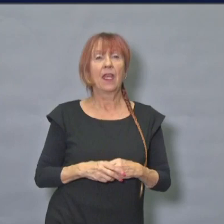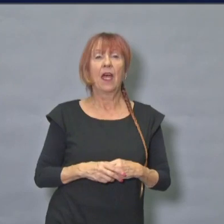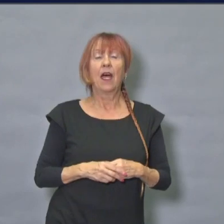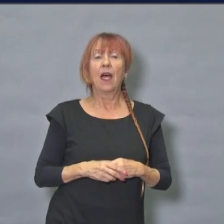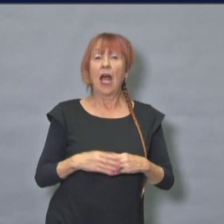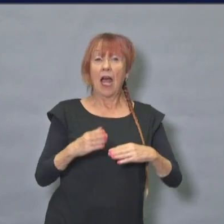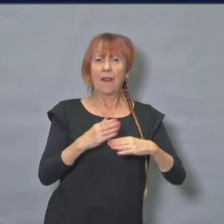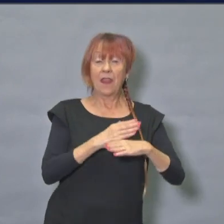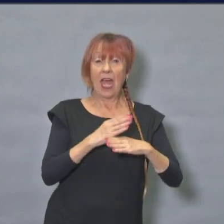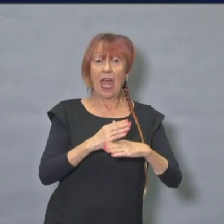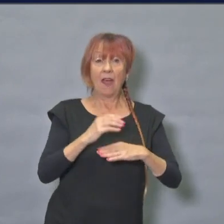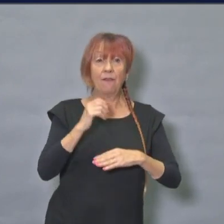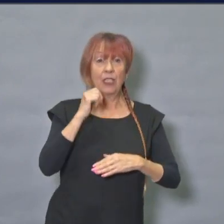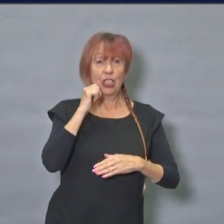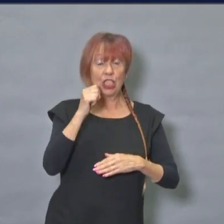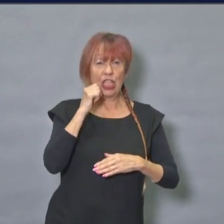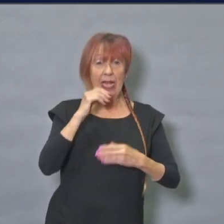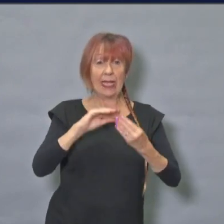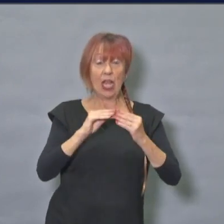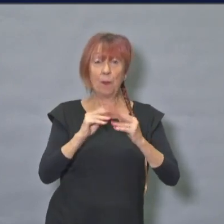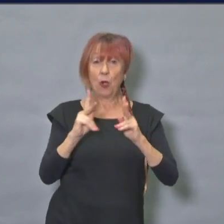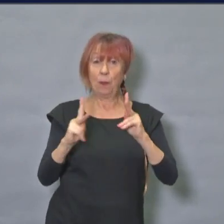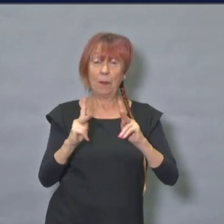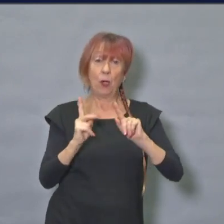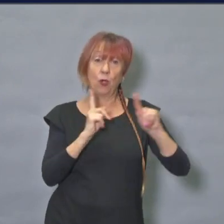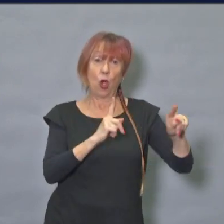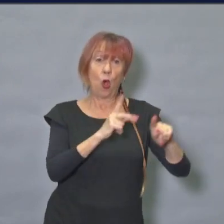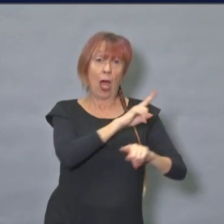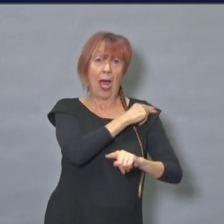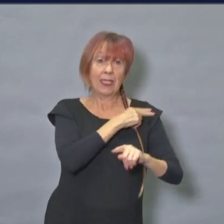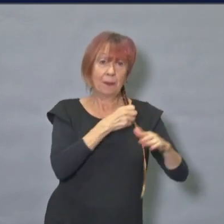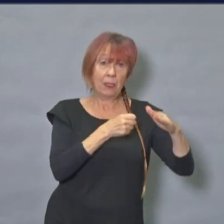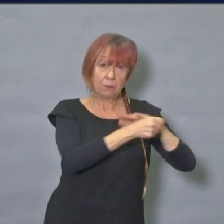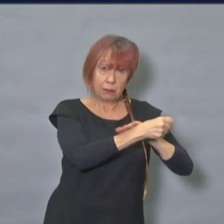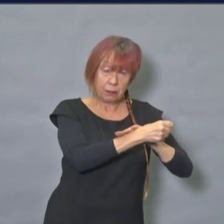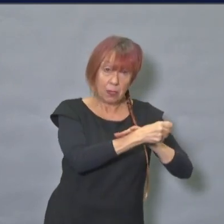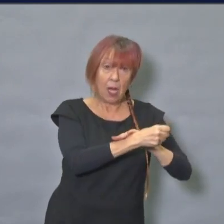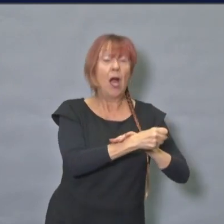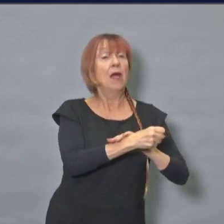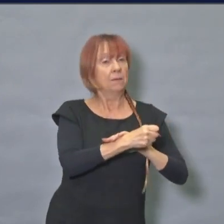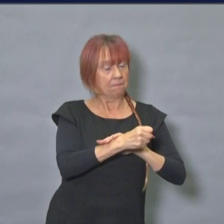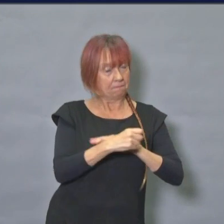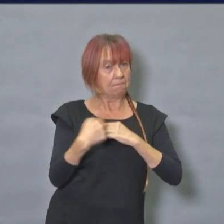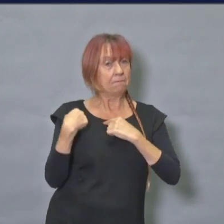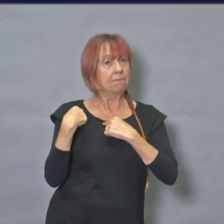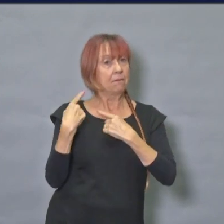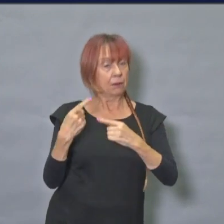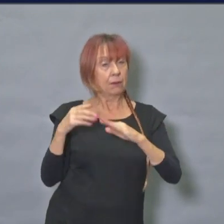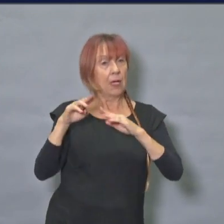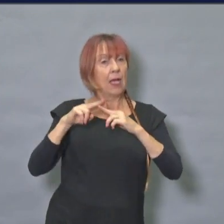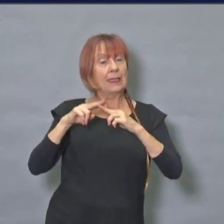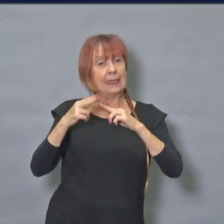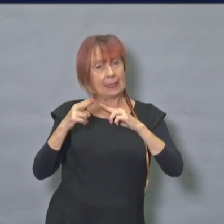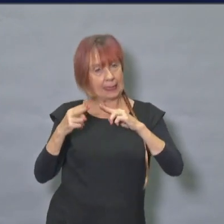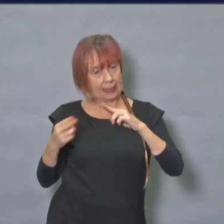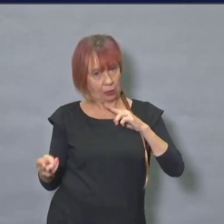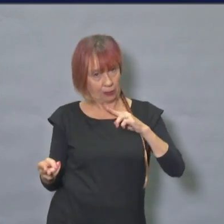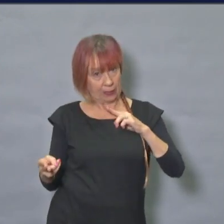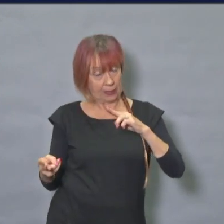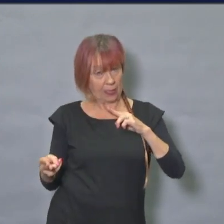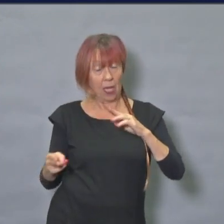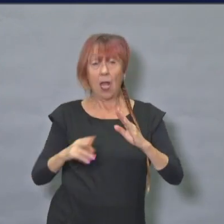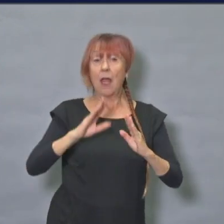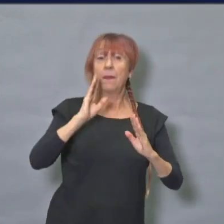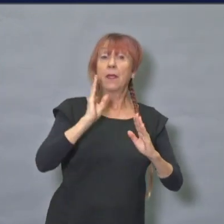The average daily number of hospitalizations has been steadily decreasing, as you can see from this slide, and